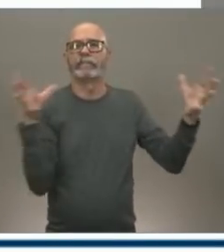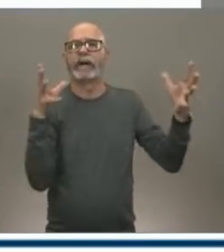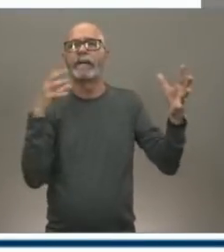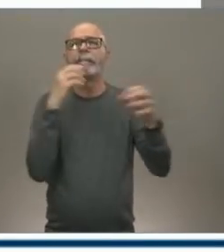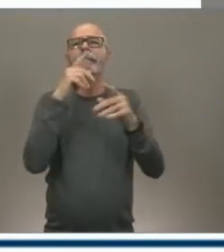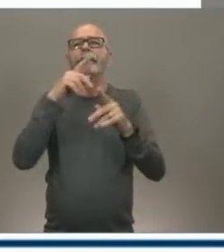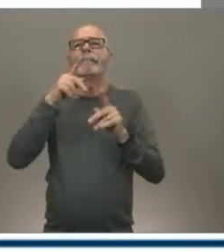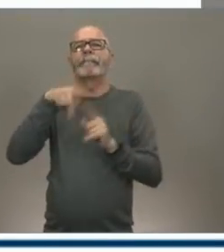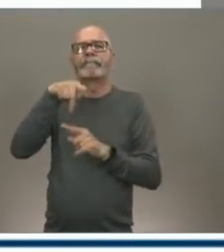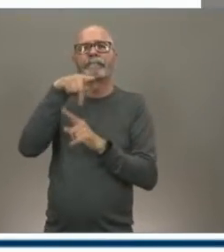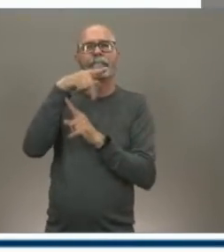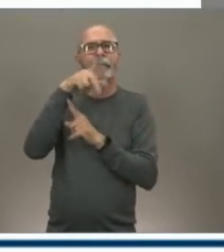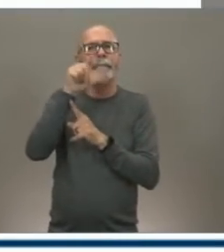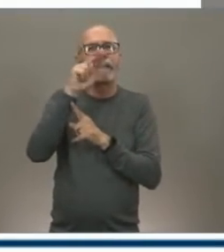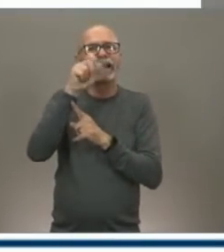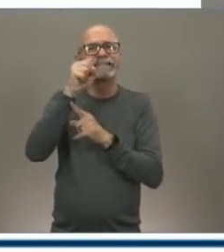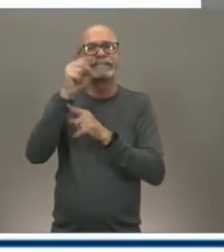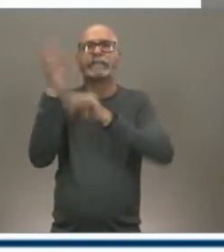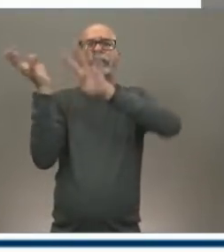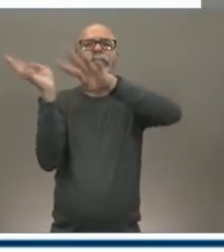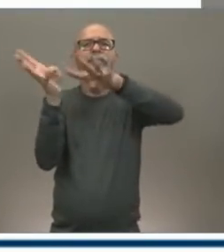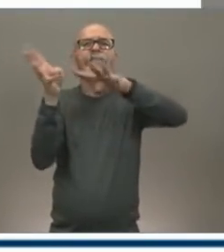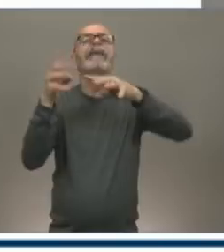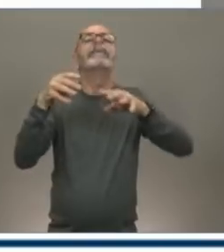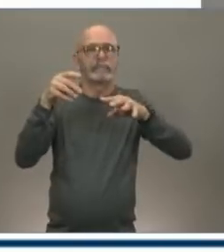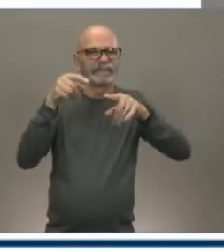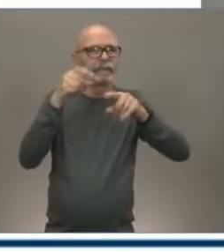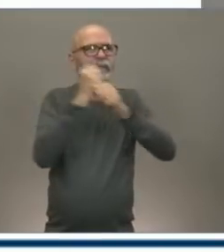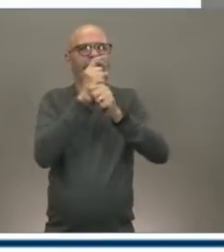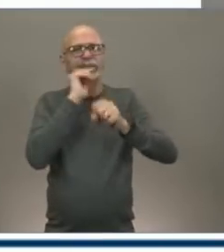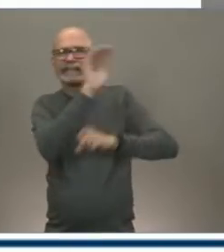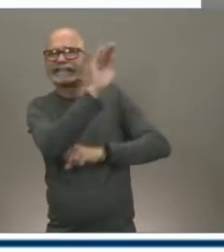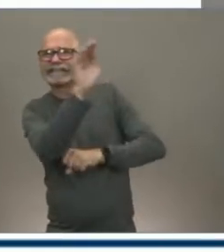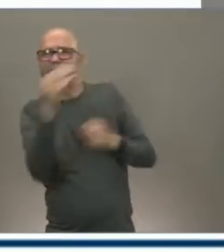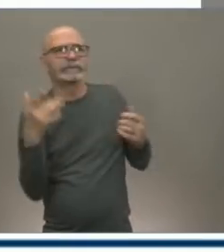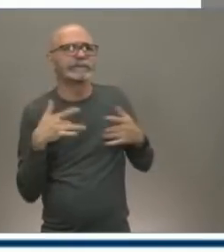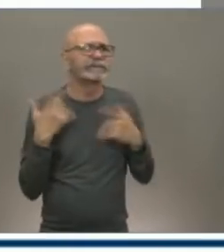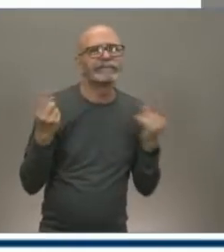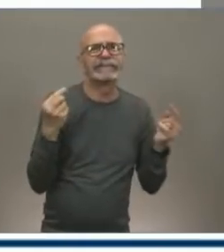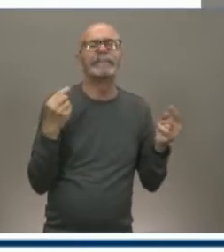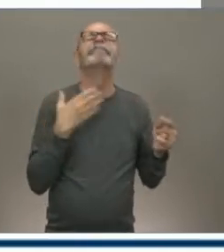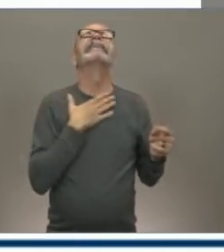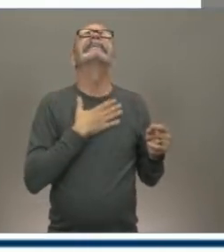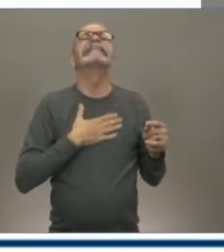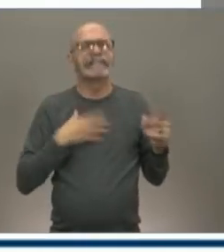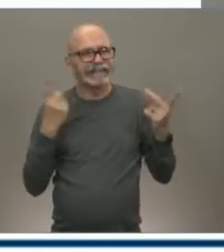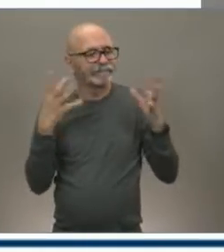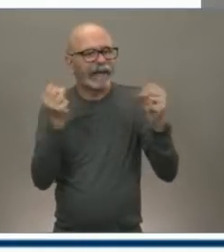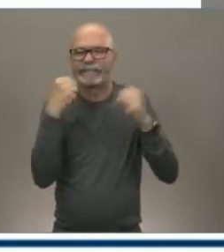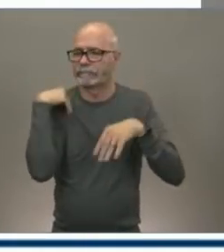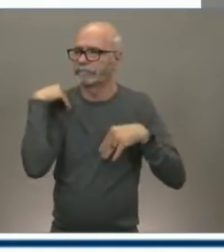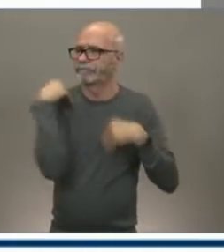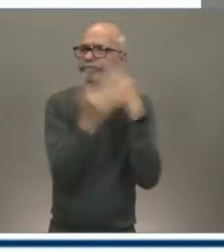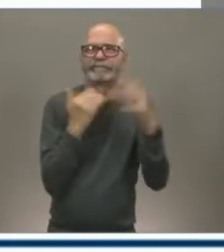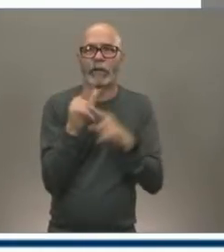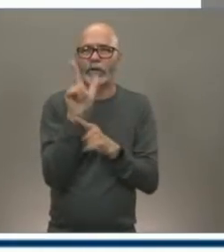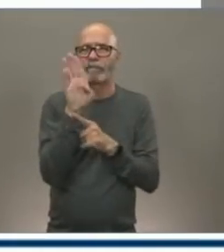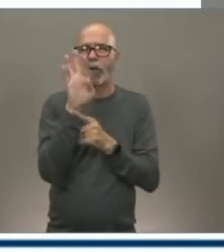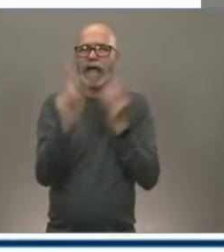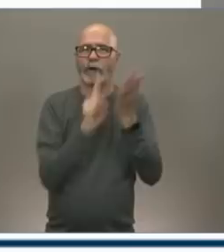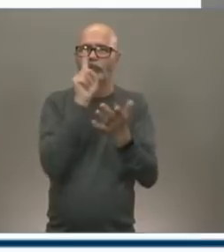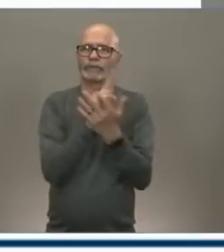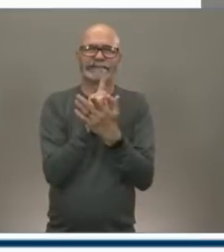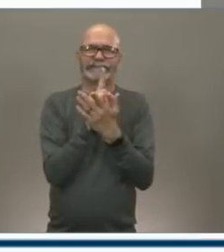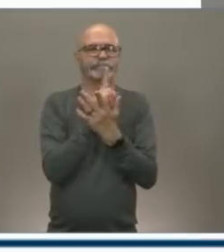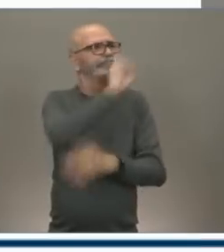team yesterday evening to get things in place. And that's why we're acting quickly. It takes them 24 hours to kind of shut their plant